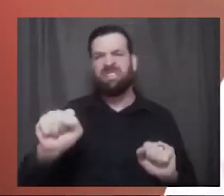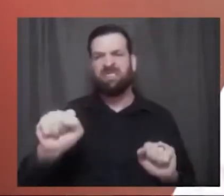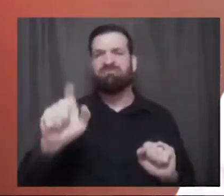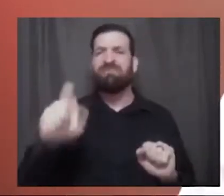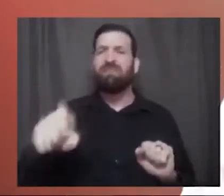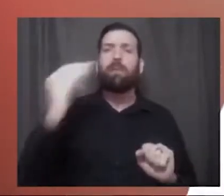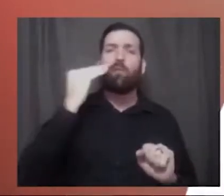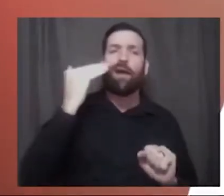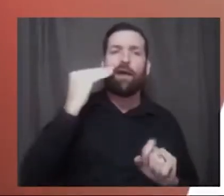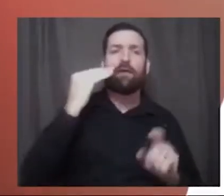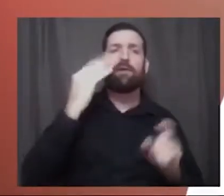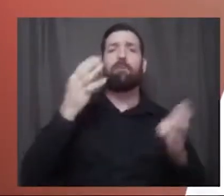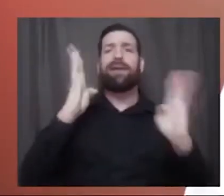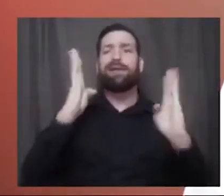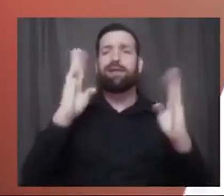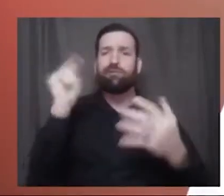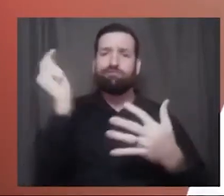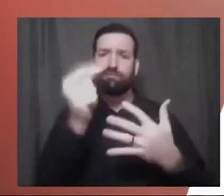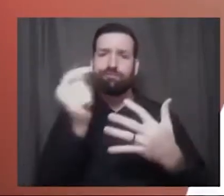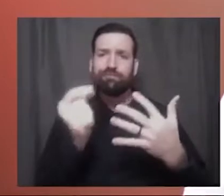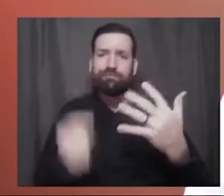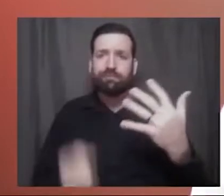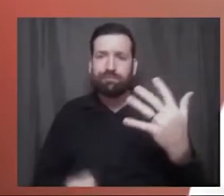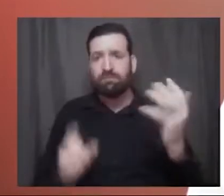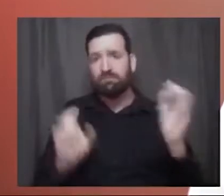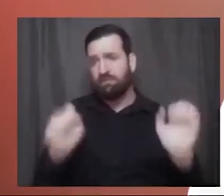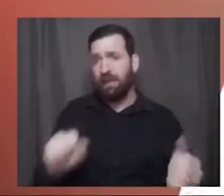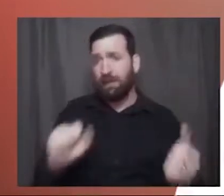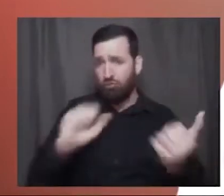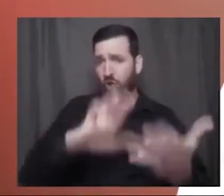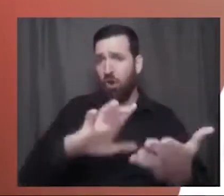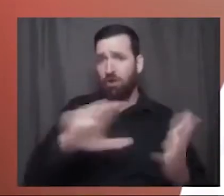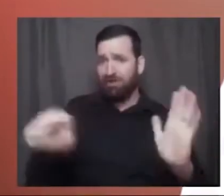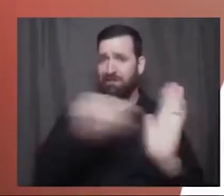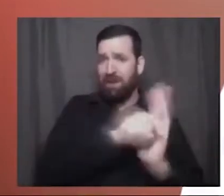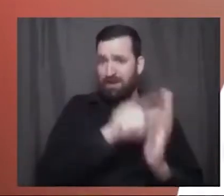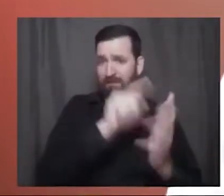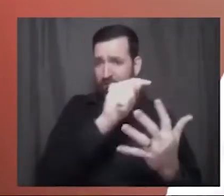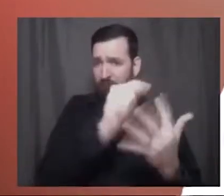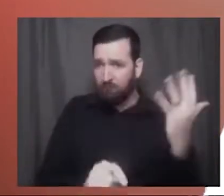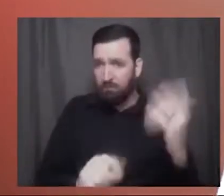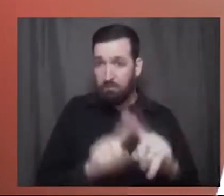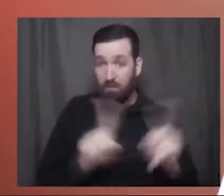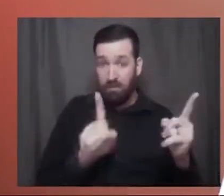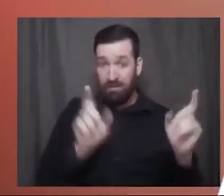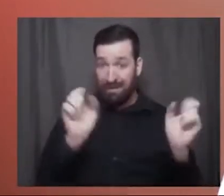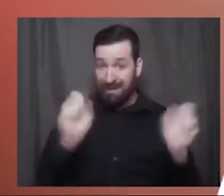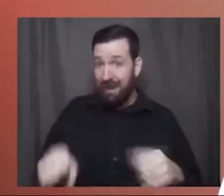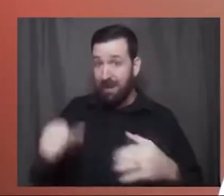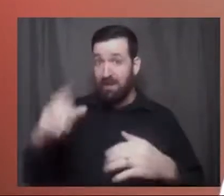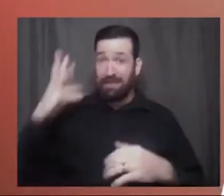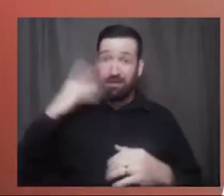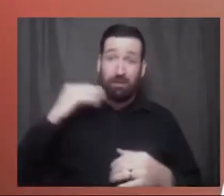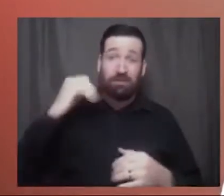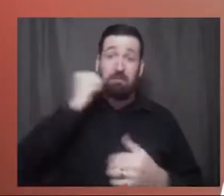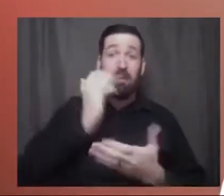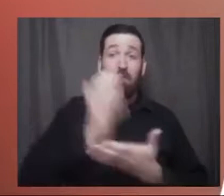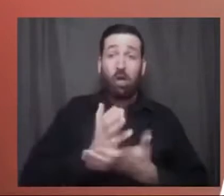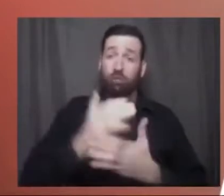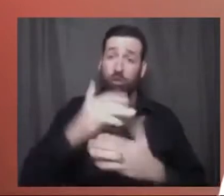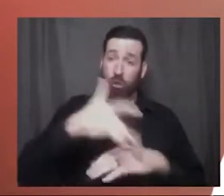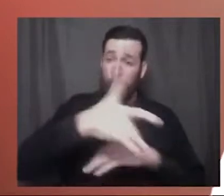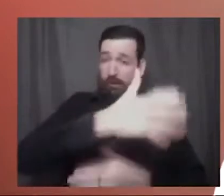overall health that can set you up for other adverse events. But if you're doing that, can you go through menopause, and especially the early stages of menopause and beyond,